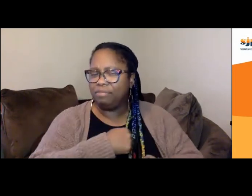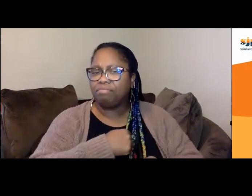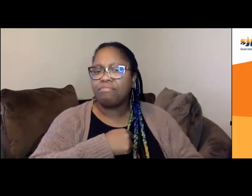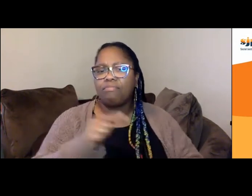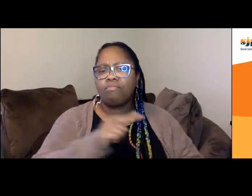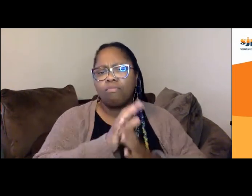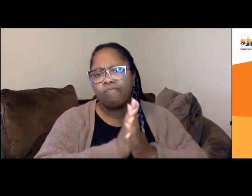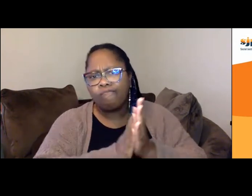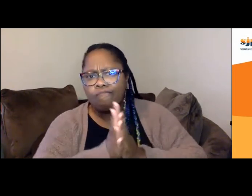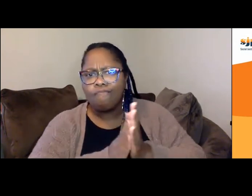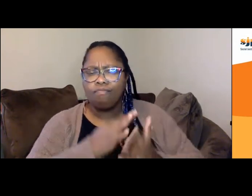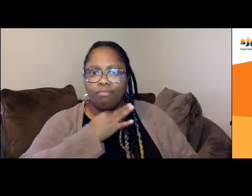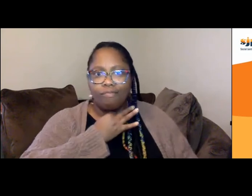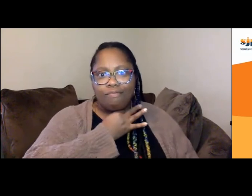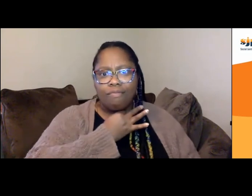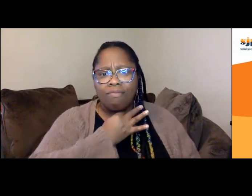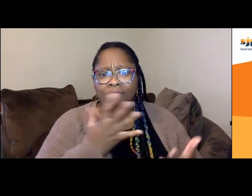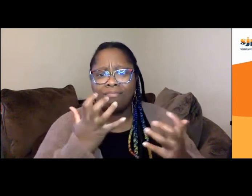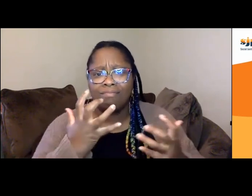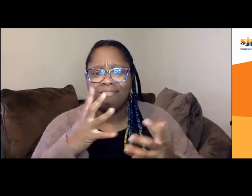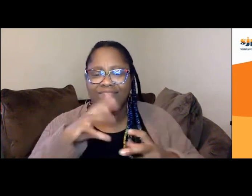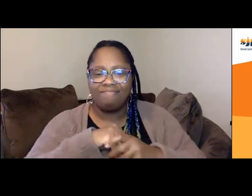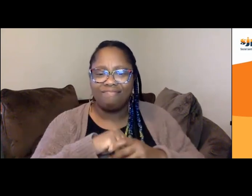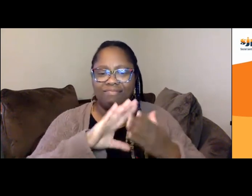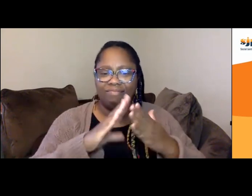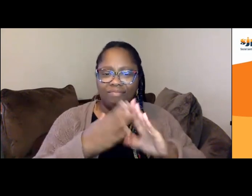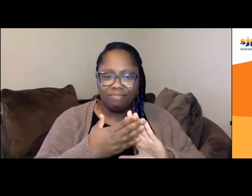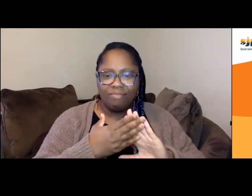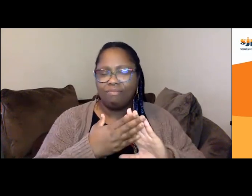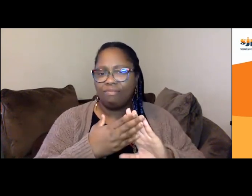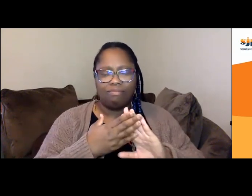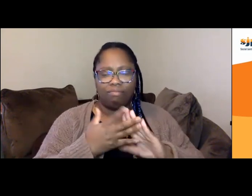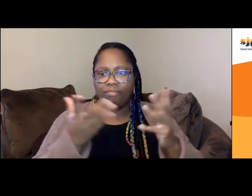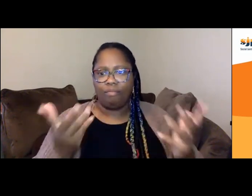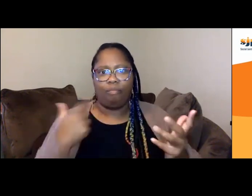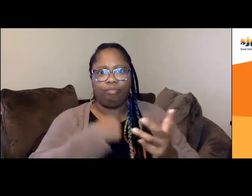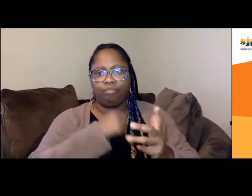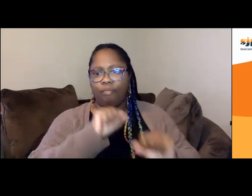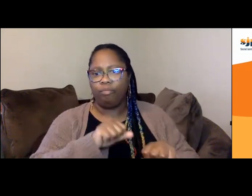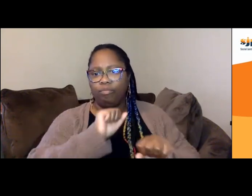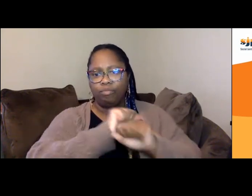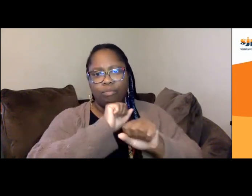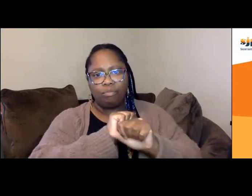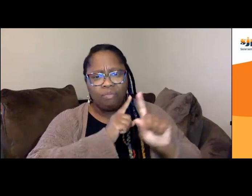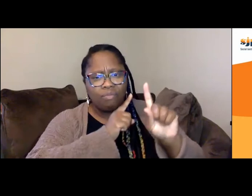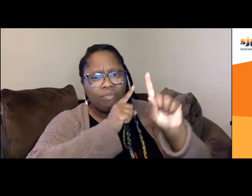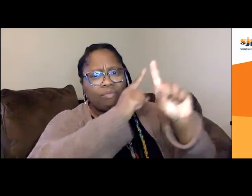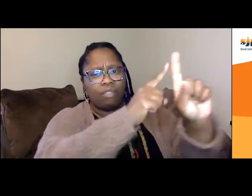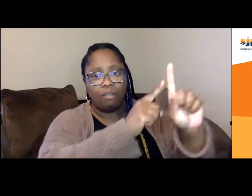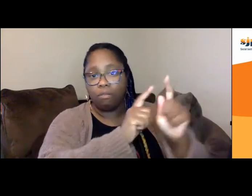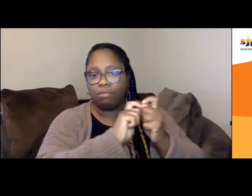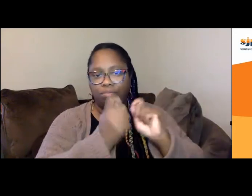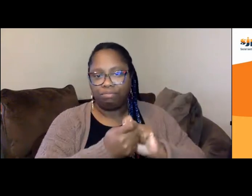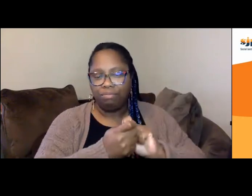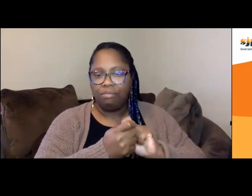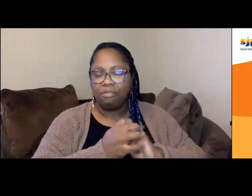you are eager, you are hungry to be a part of a community where we can work towards this change together.